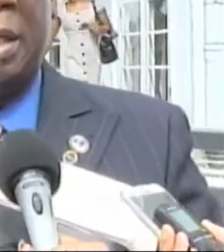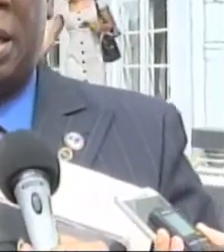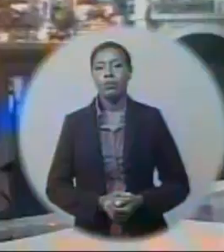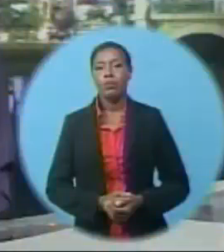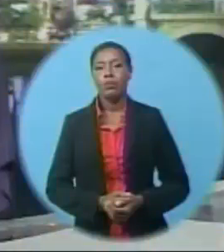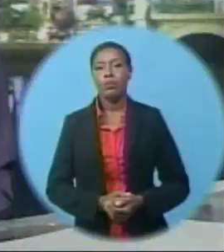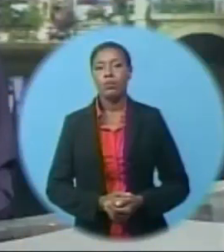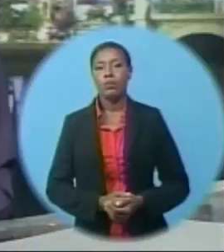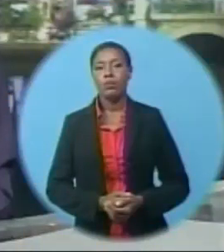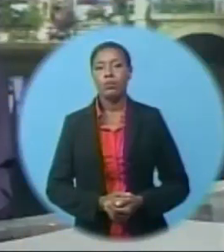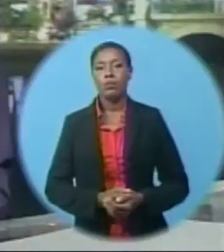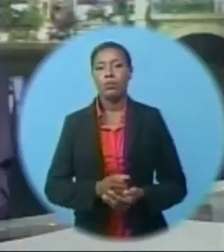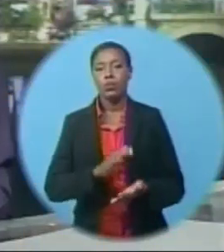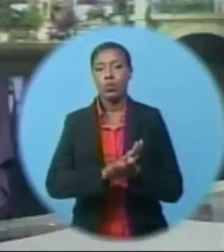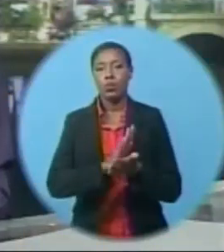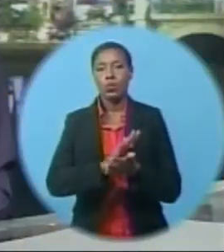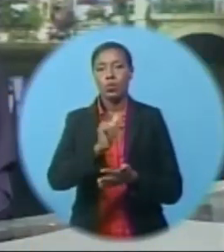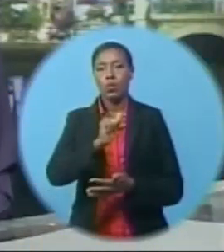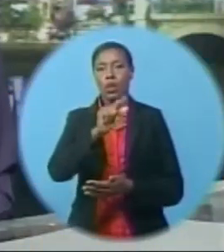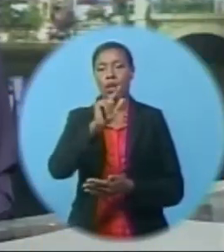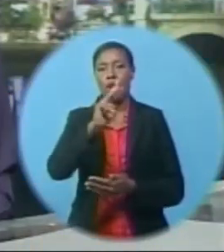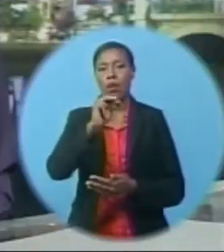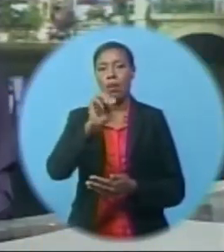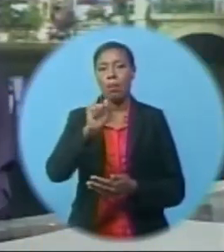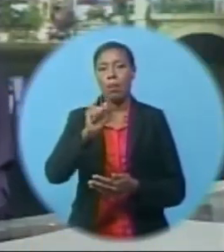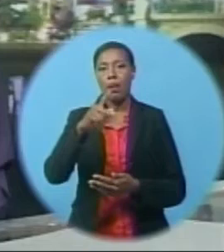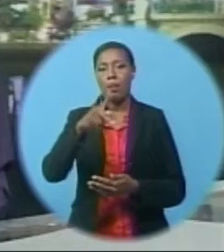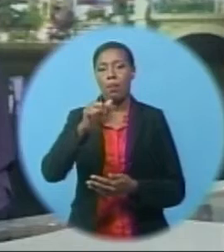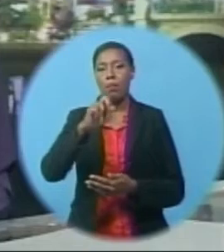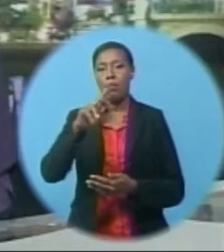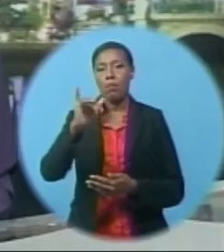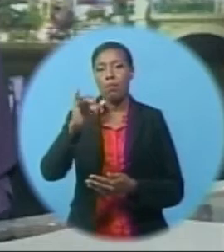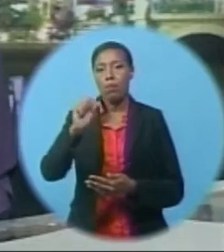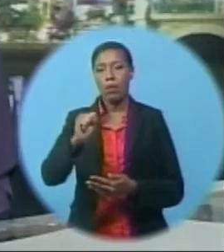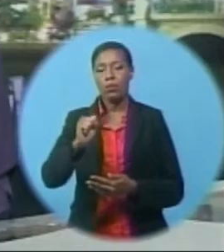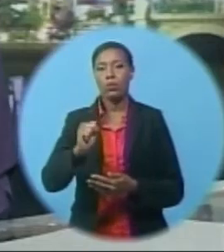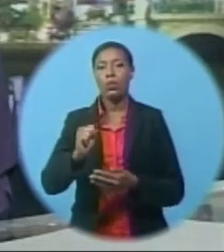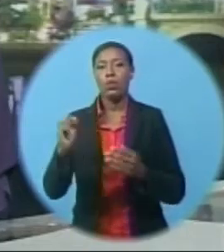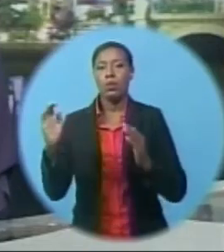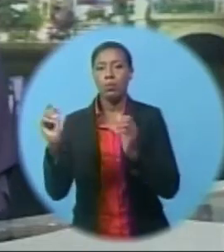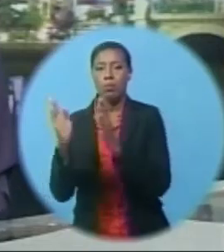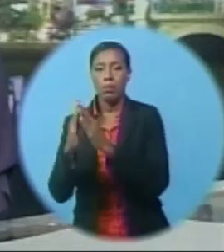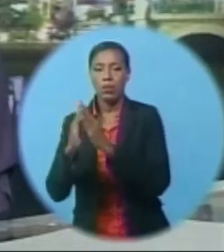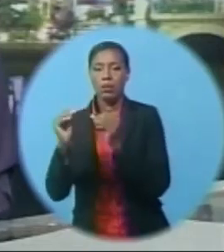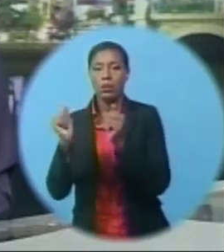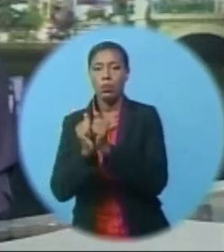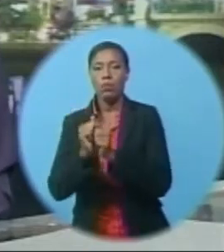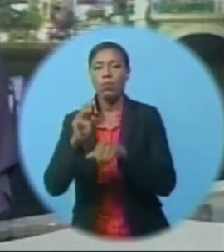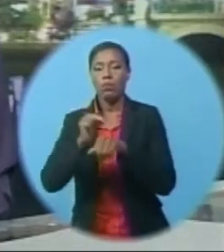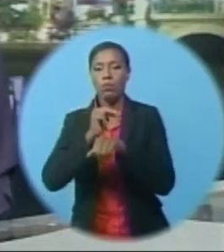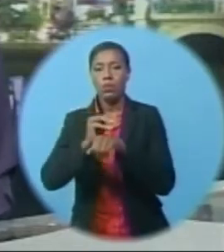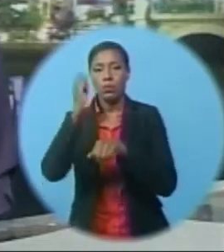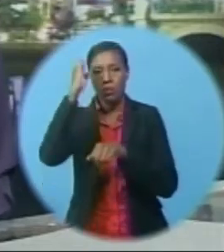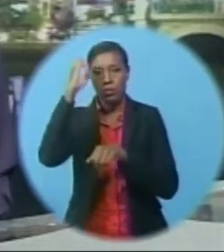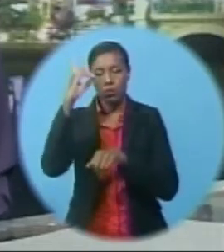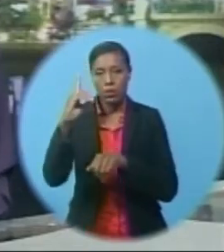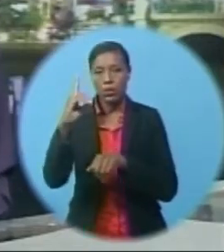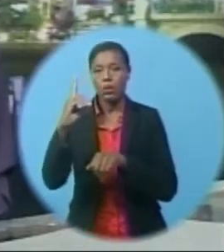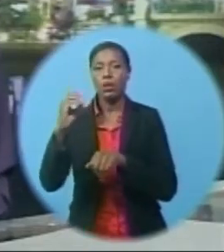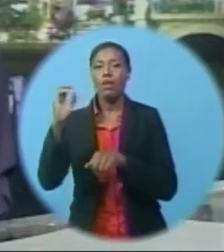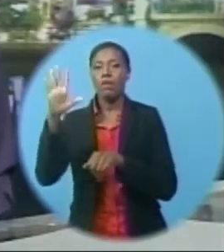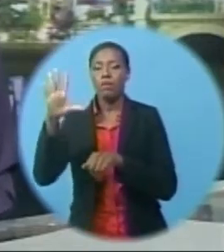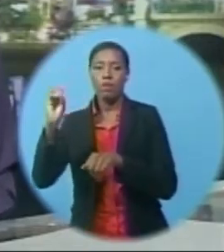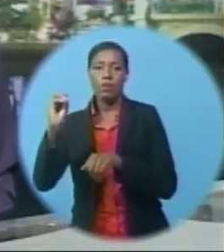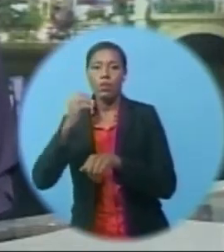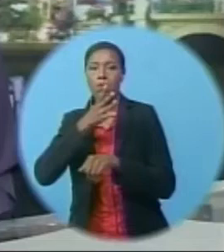matter. About 50 parents with children who attended the Alma Paris School turned up for a meeting at the Ministry of Education